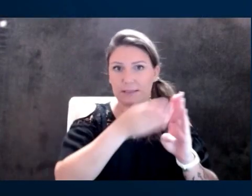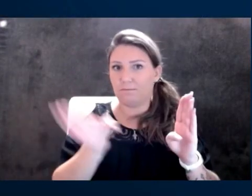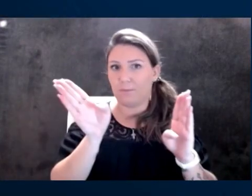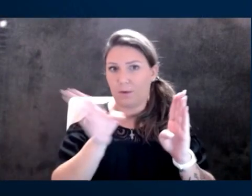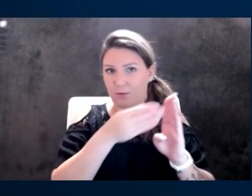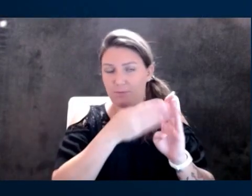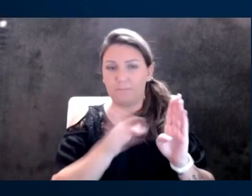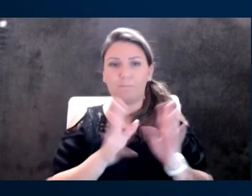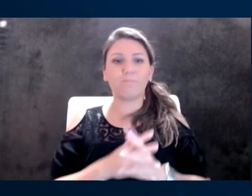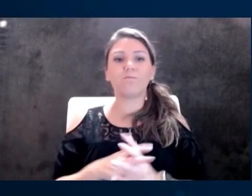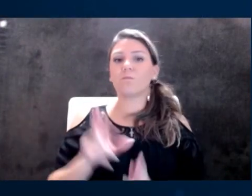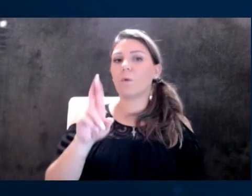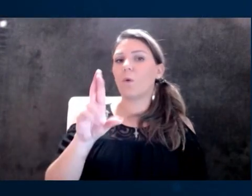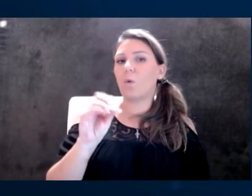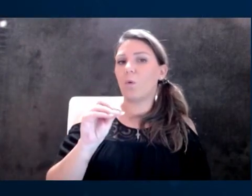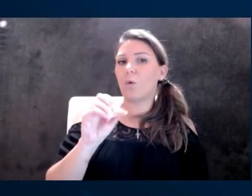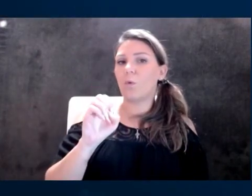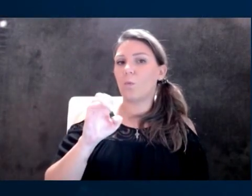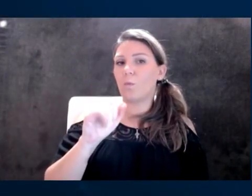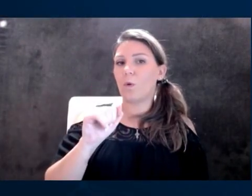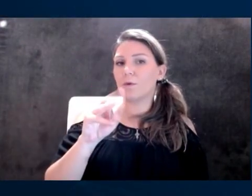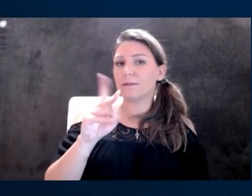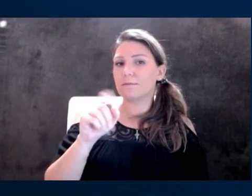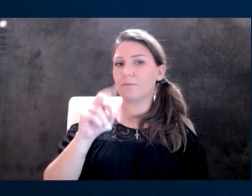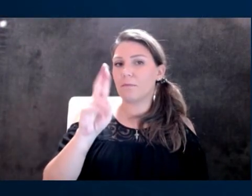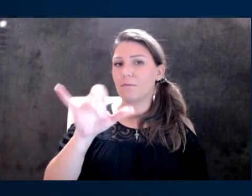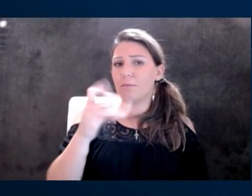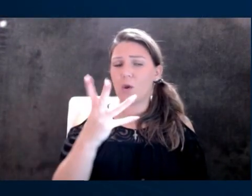Rosemary wants to know, can I participate in a clinical trial if